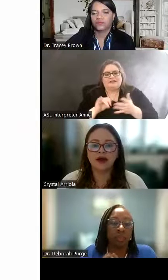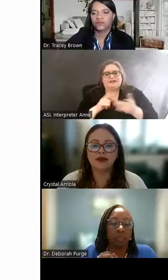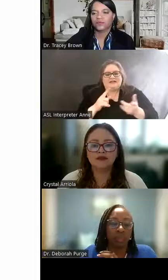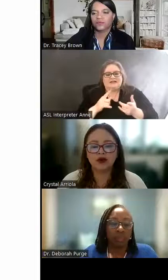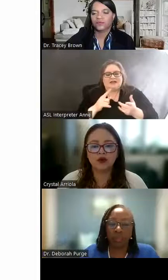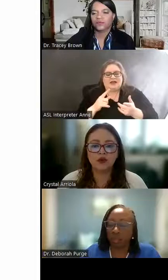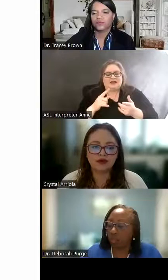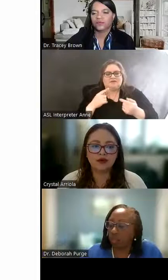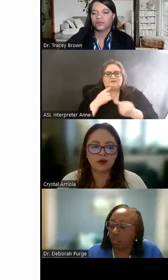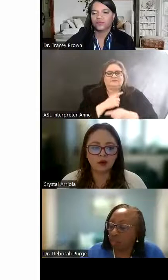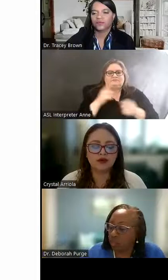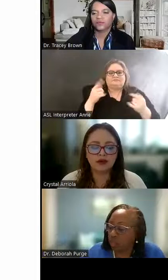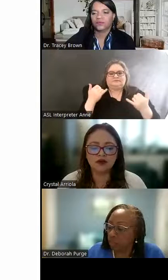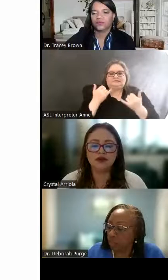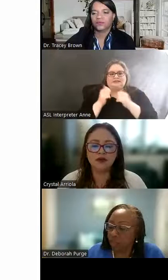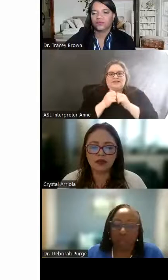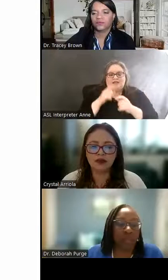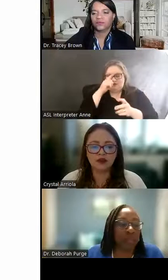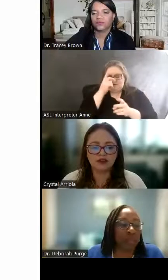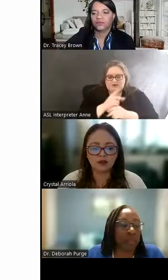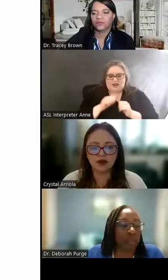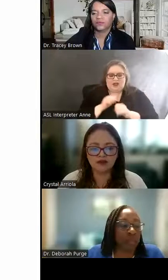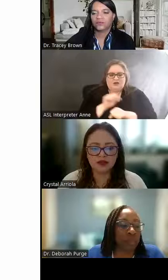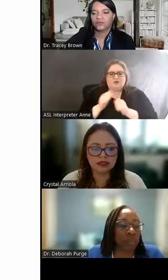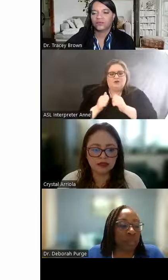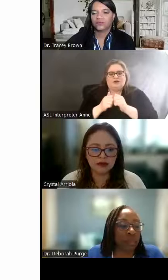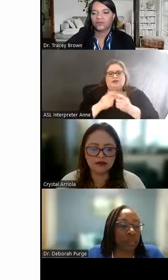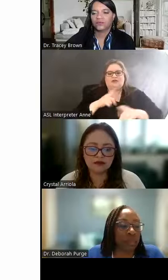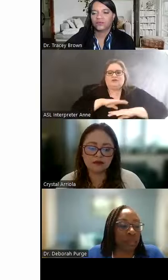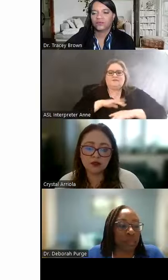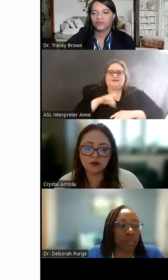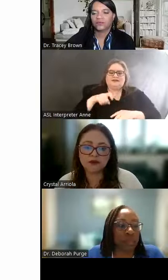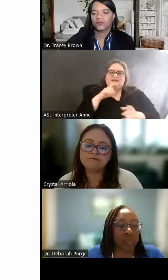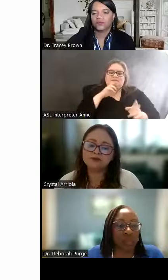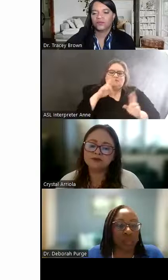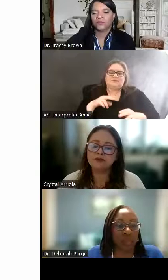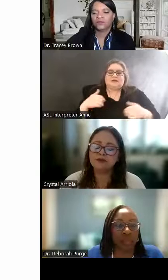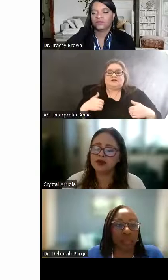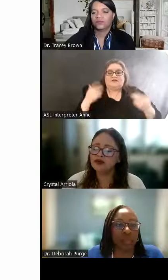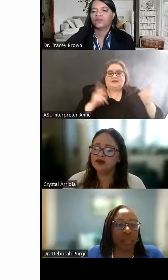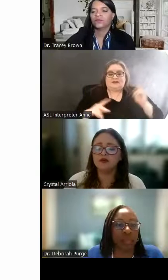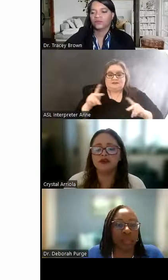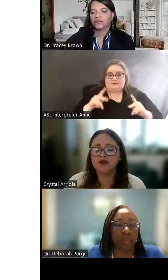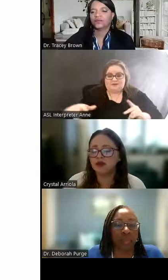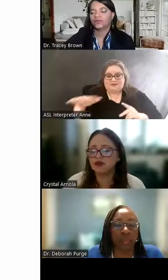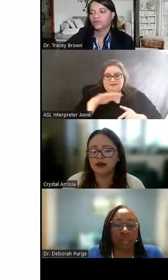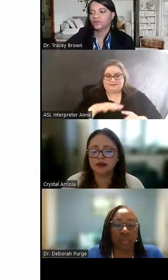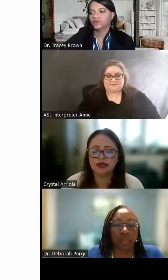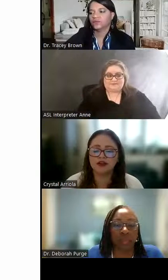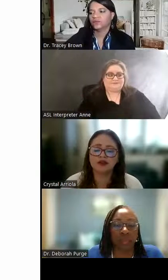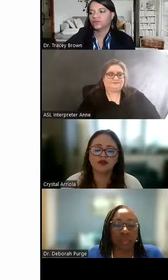and trying to find ways that you can work together to meet that response of the youth. And so, of course, some of